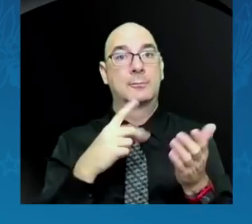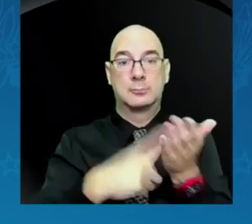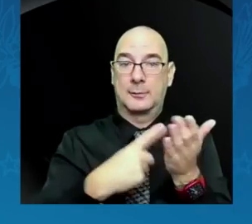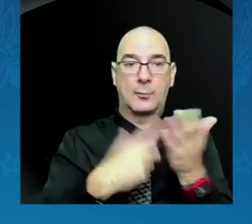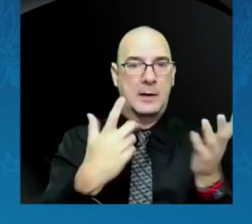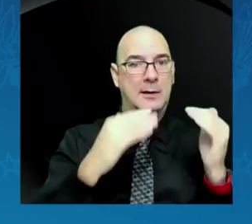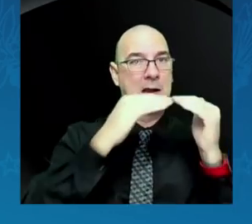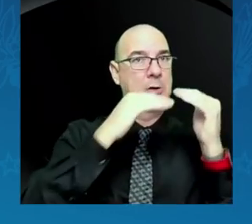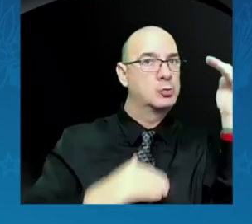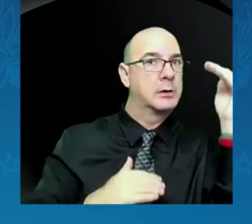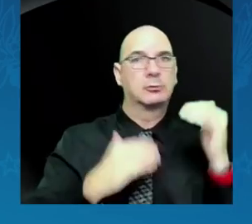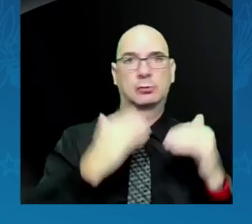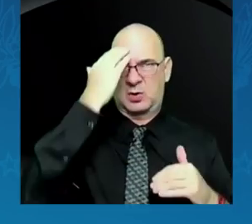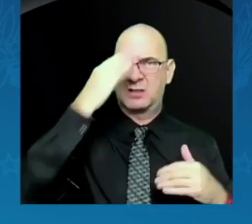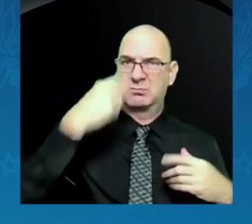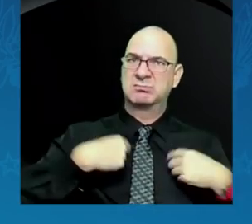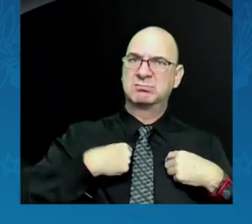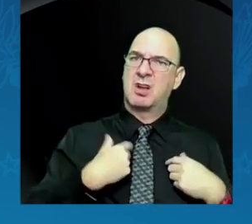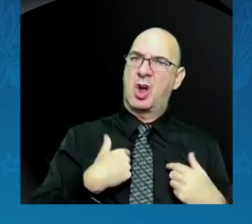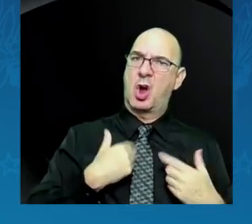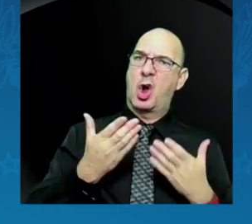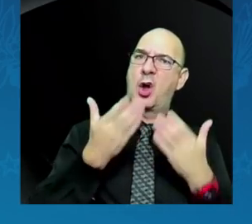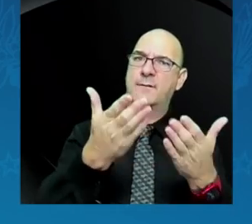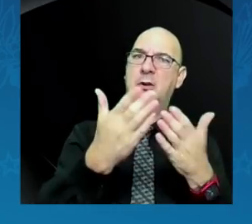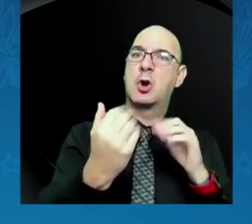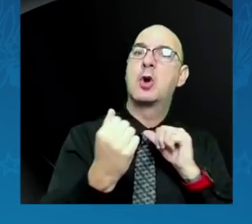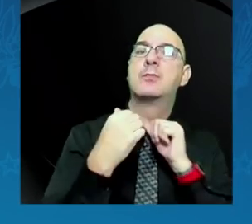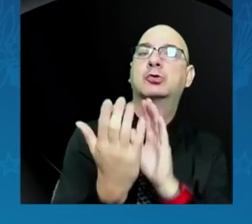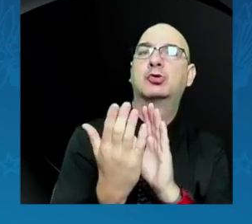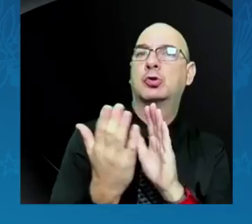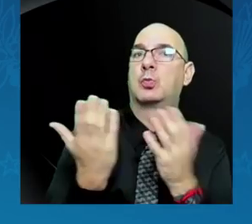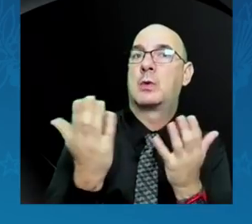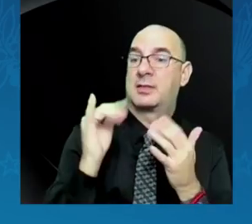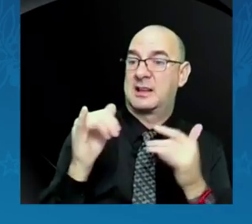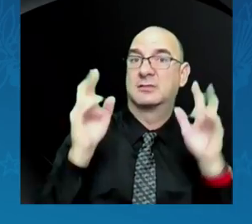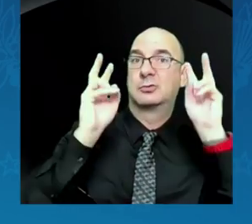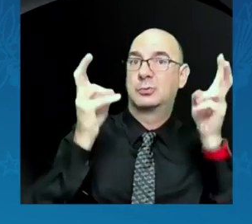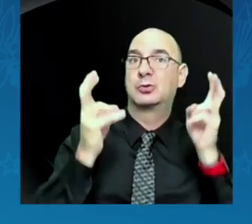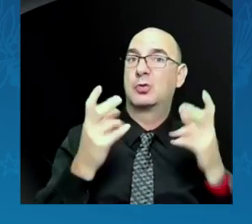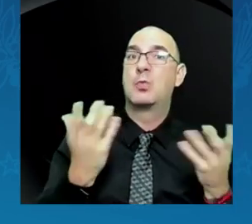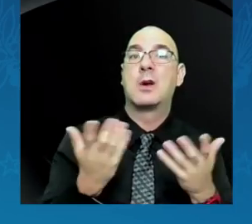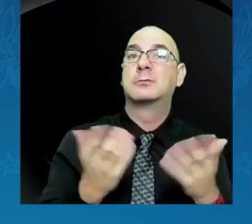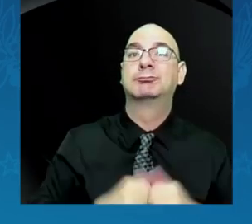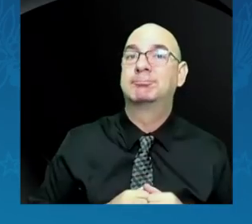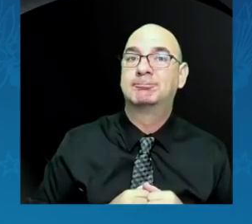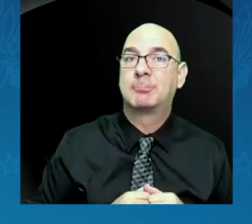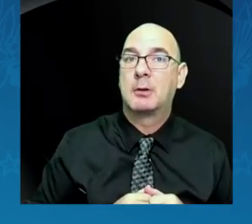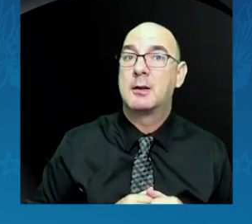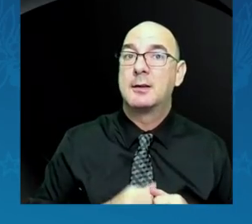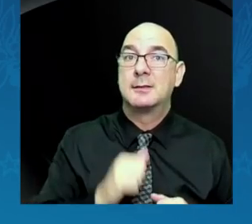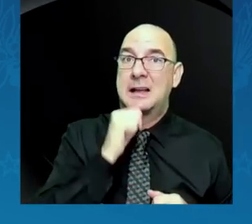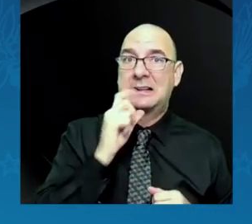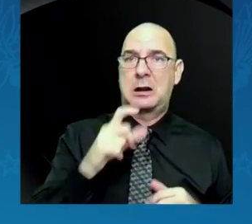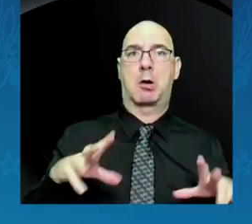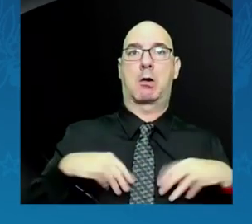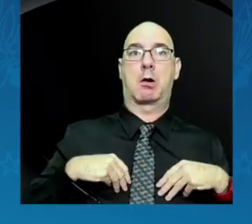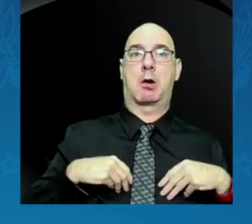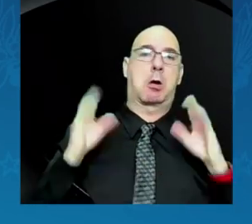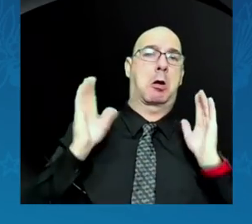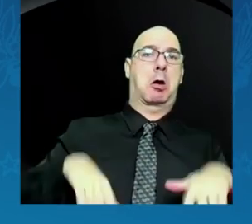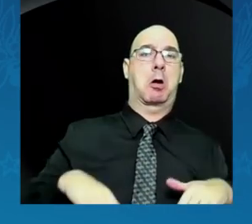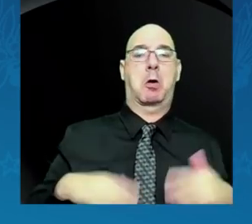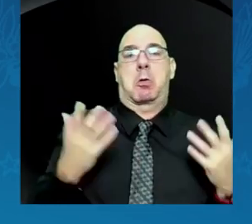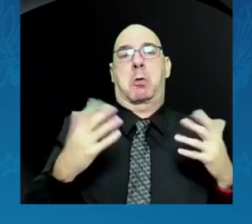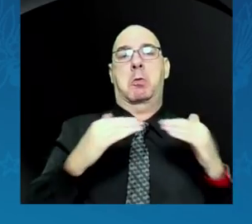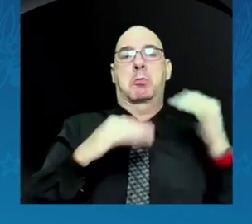should be an approach to the issue, which is to not simply accept that it has always been, but instead